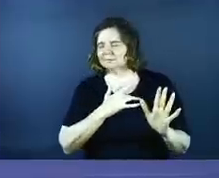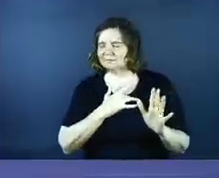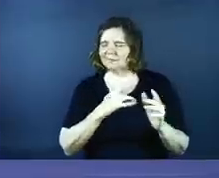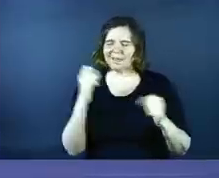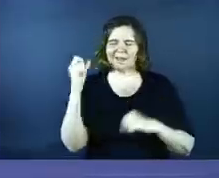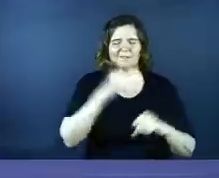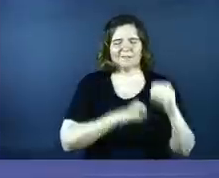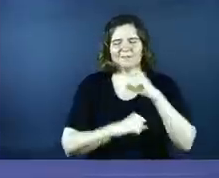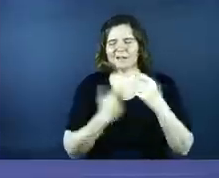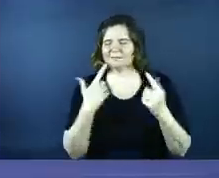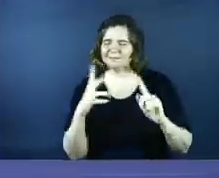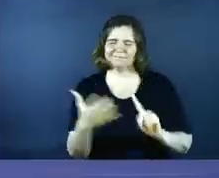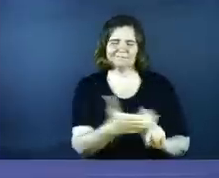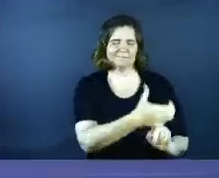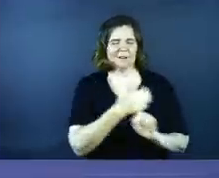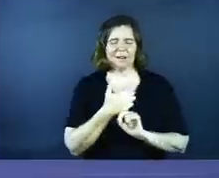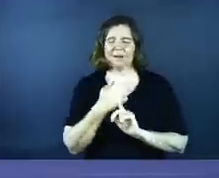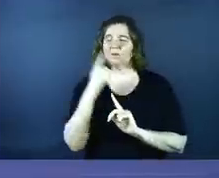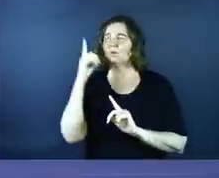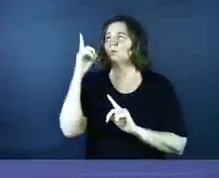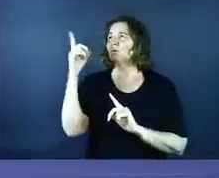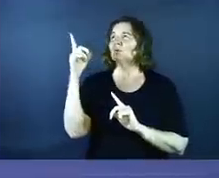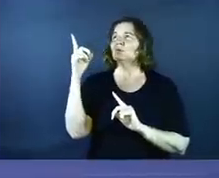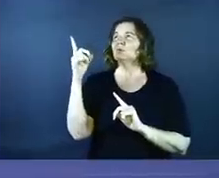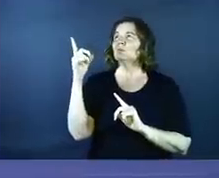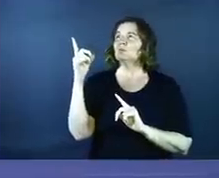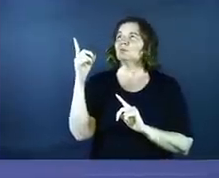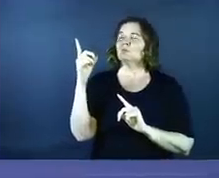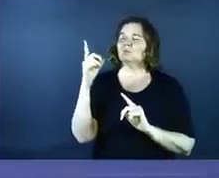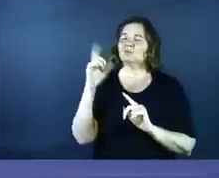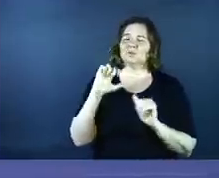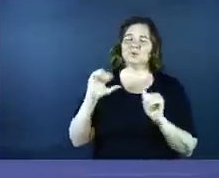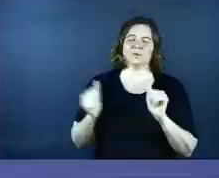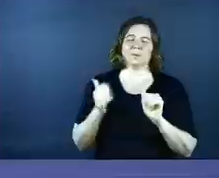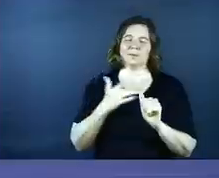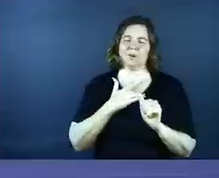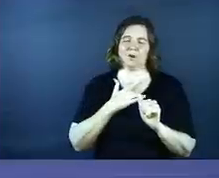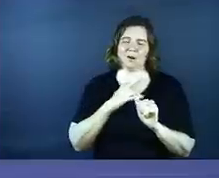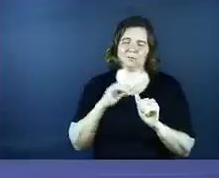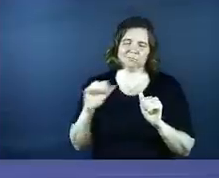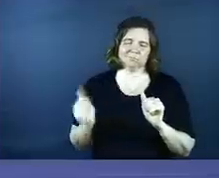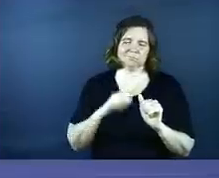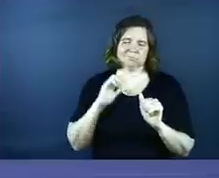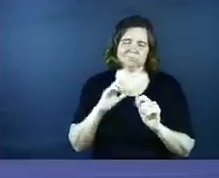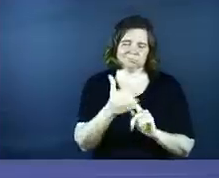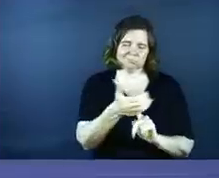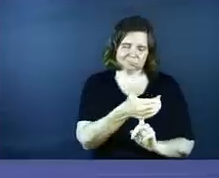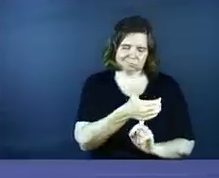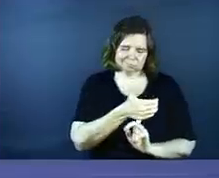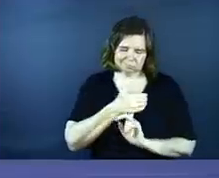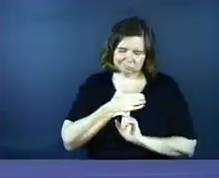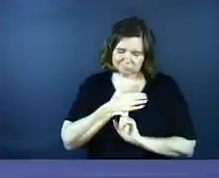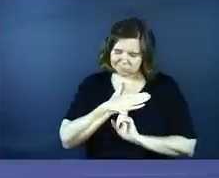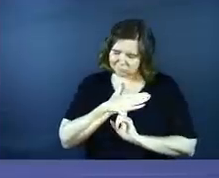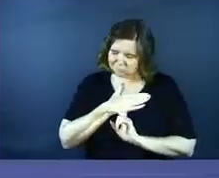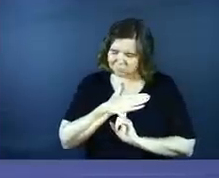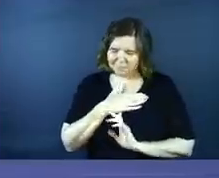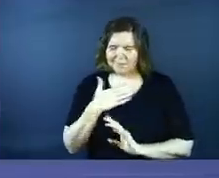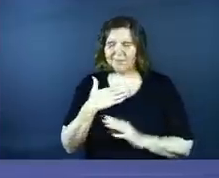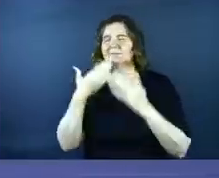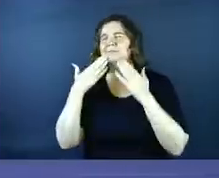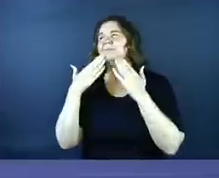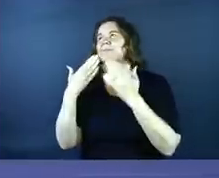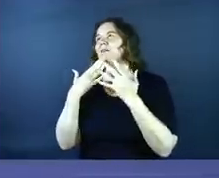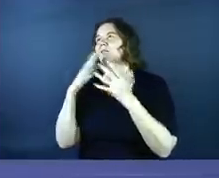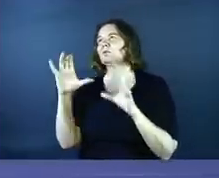fights till we're found. God, you come after our hearts. And I'm so grateful that you